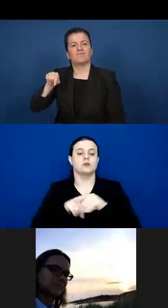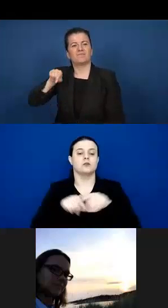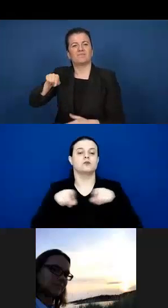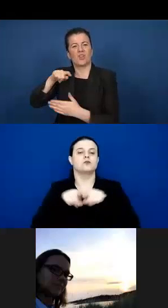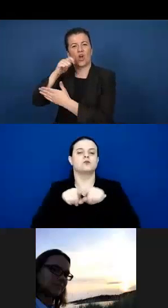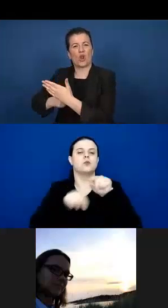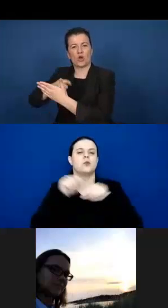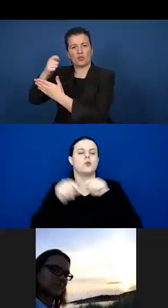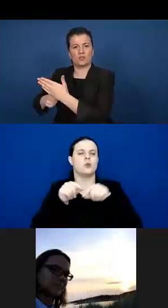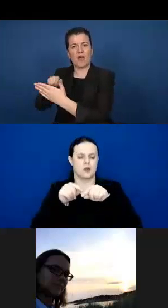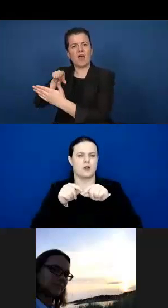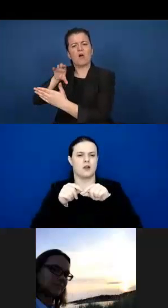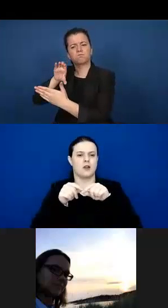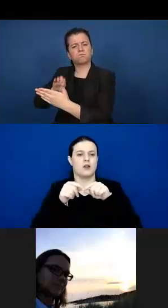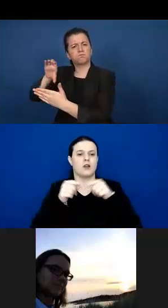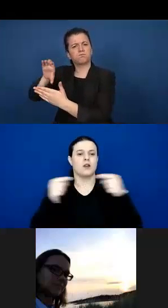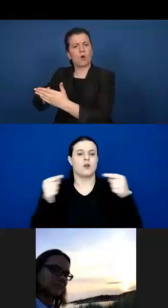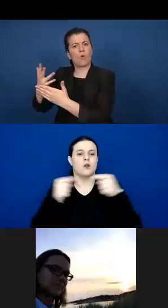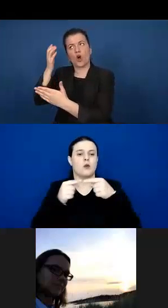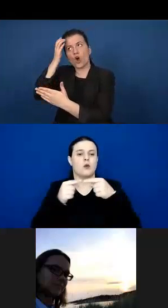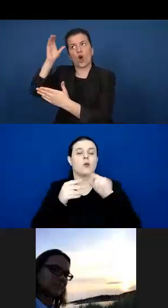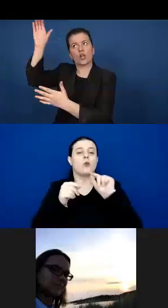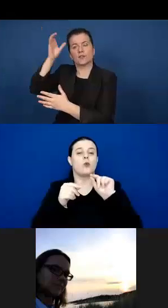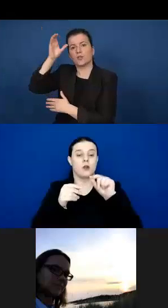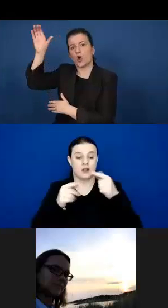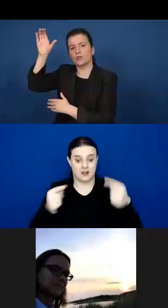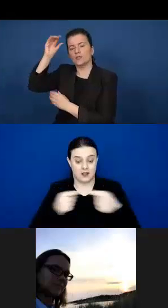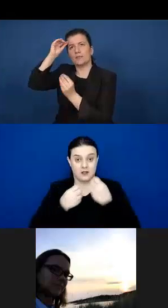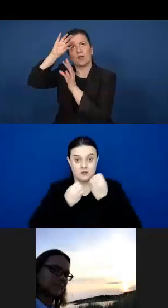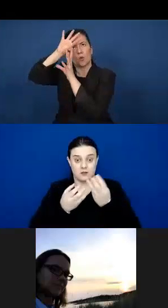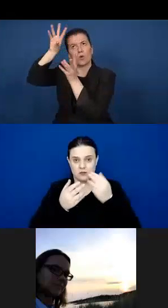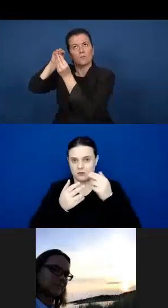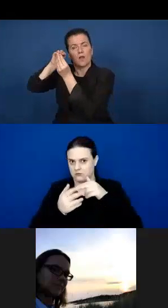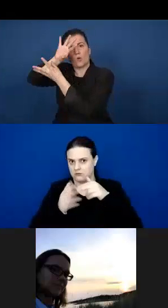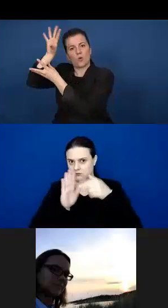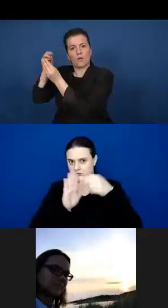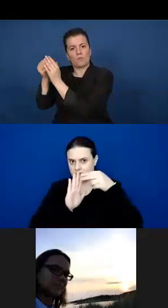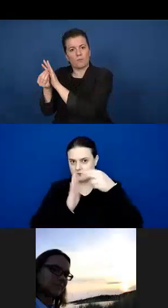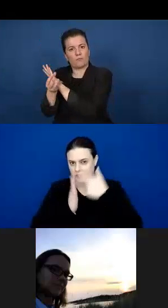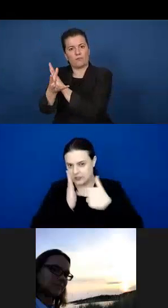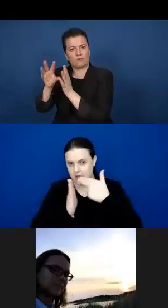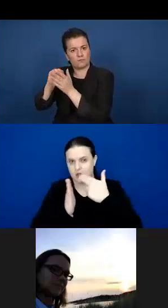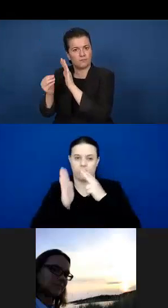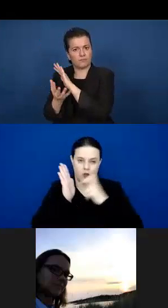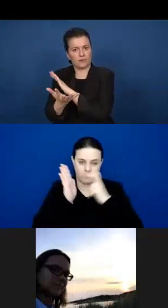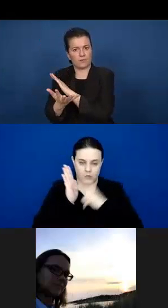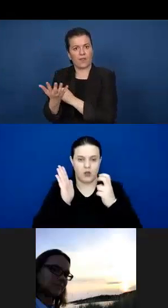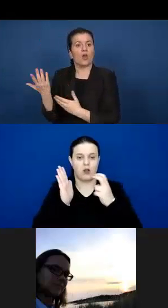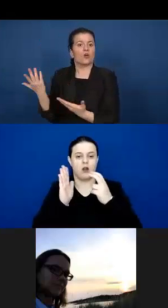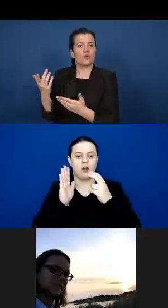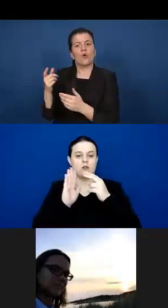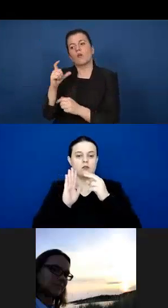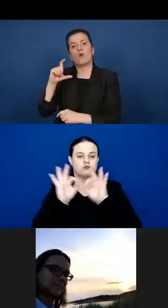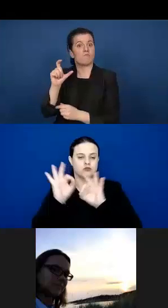represent concepts, and we took inspiration from them when we decided to design a vocabulary of